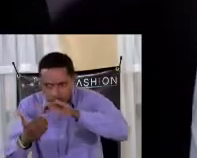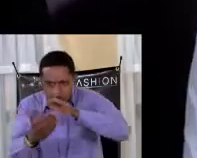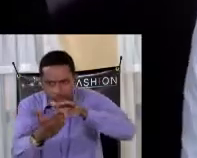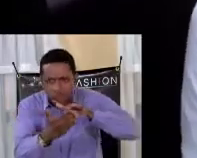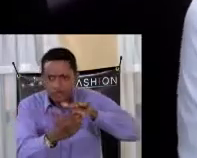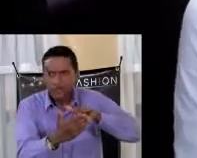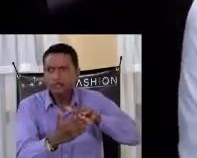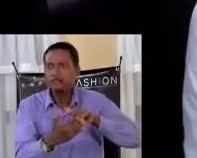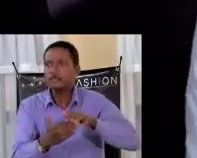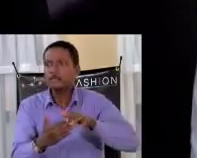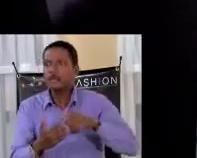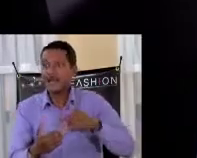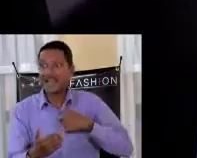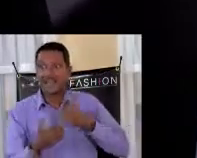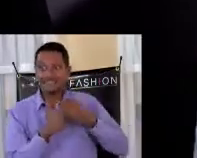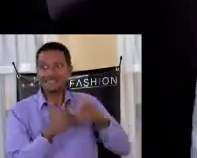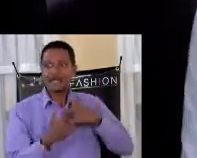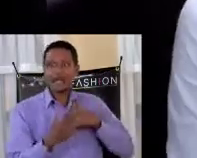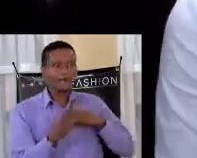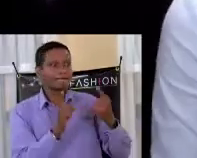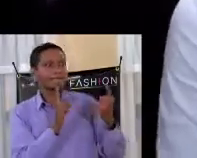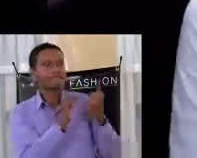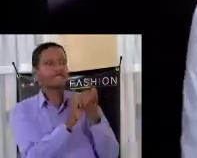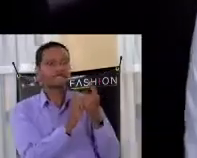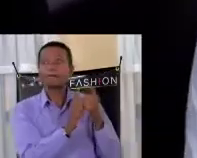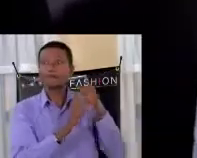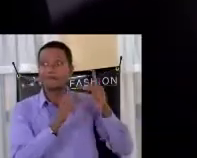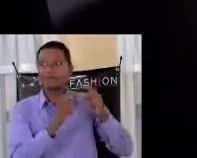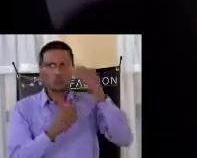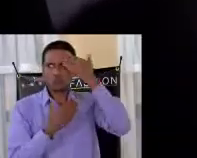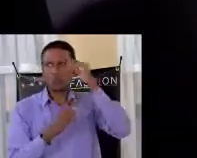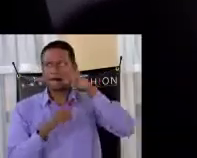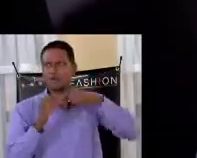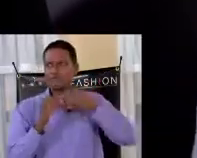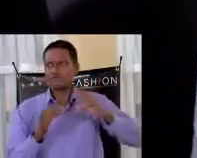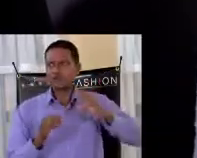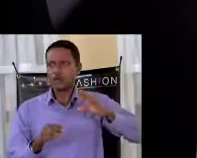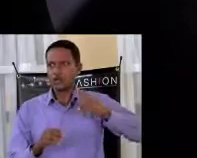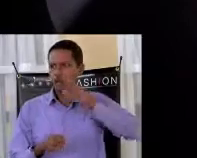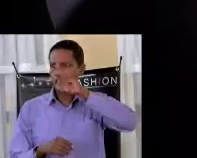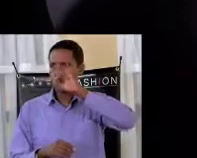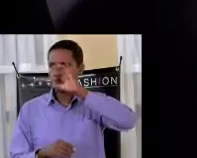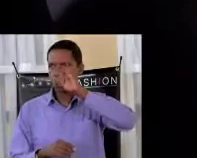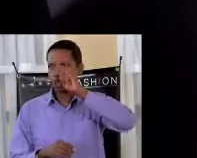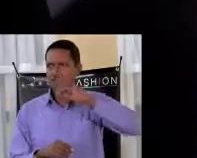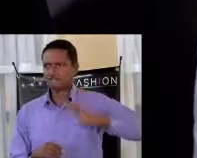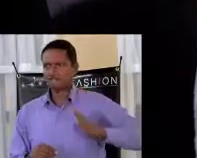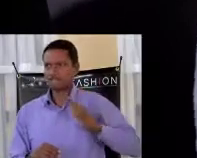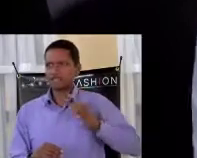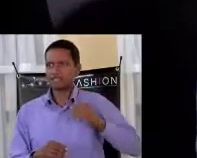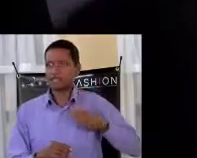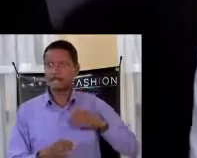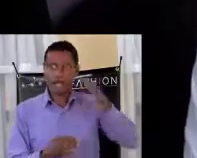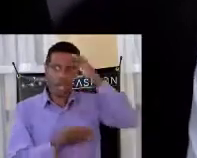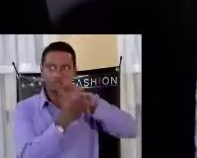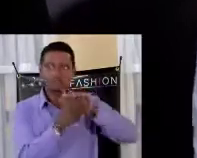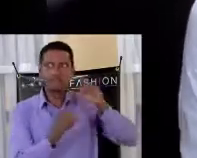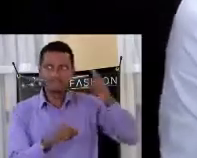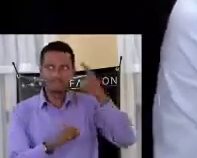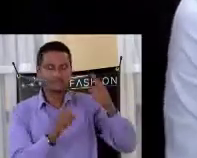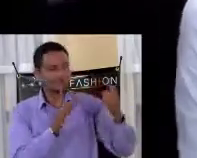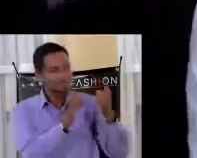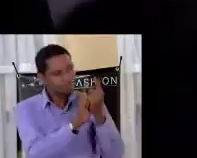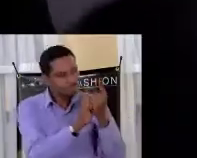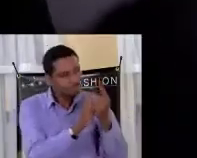local fashion. My husband was probably the first person to go, no, we don't want nothing local in the store because it's untrusted, right? Everyone's familiar